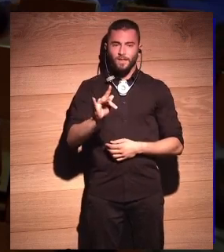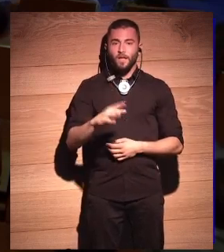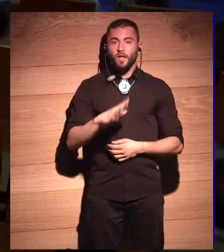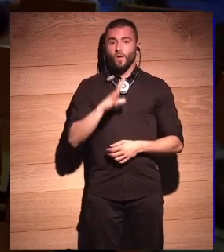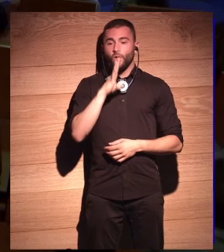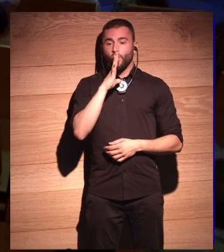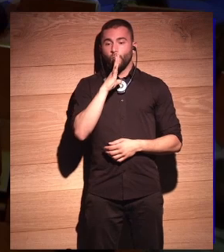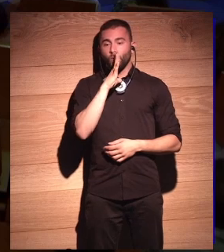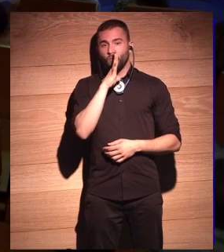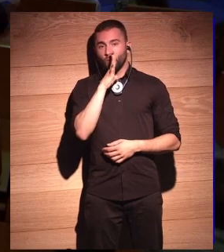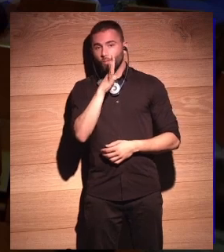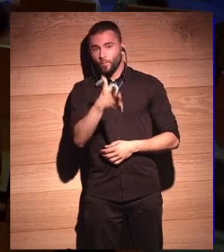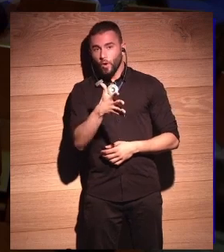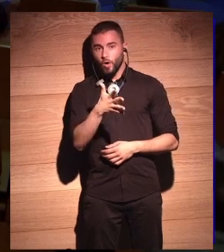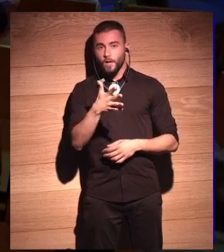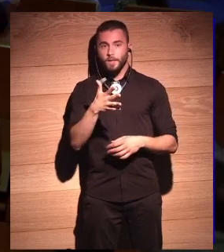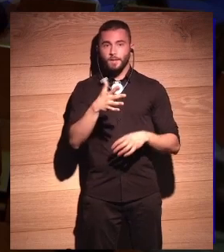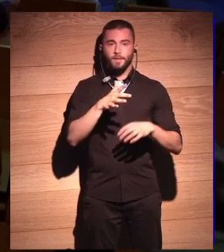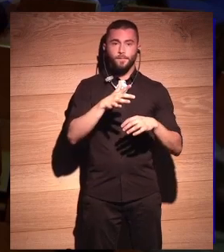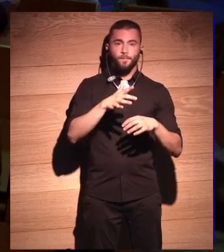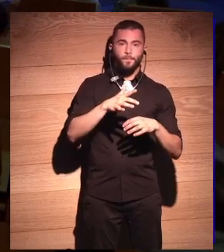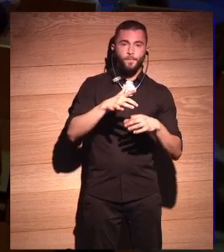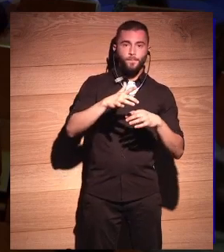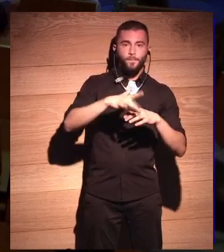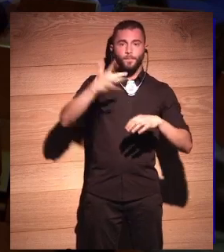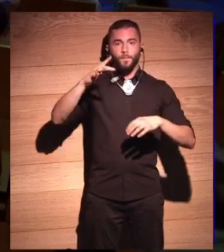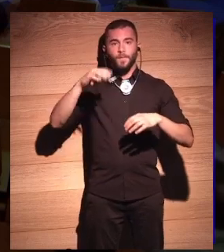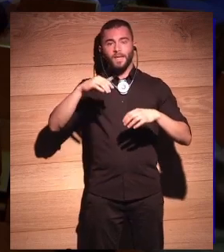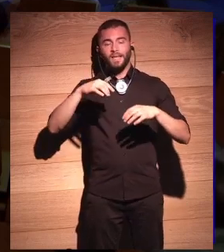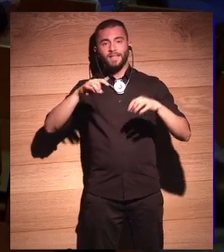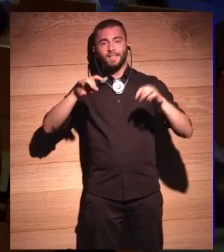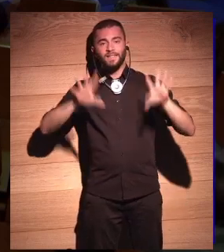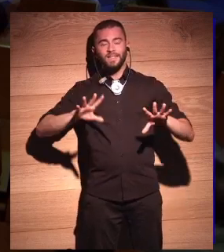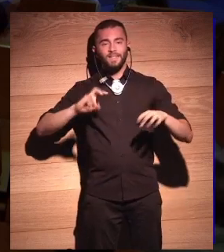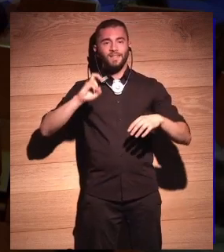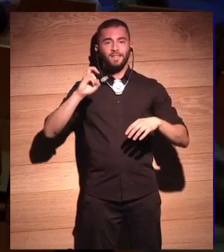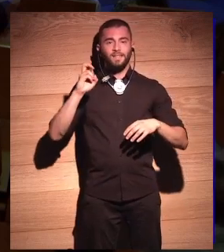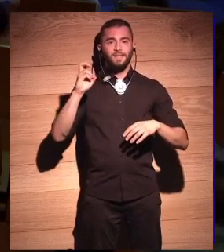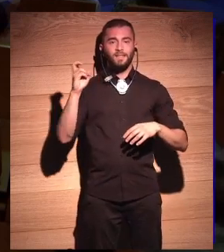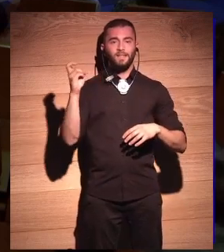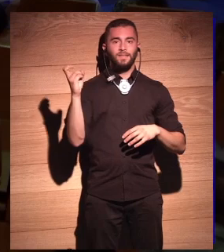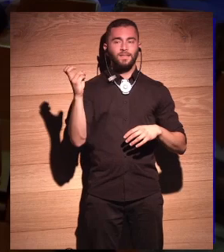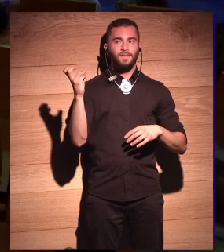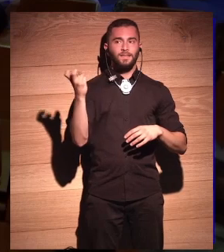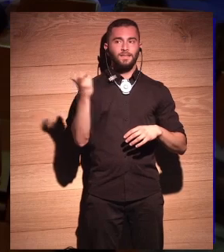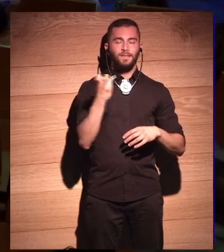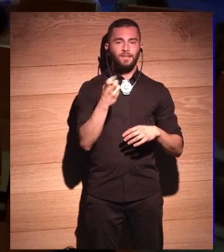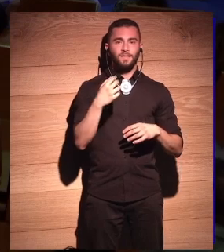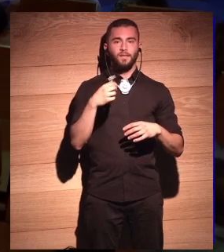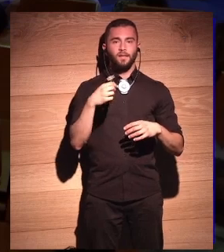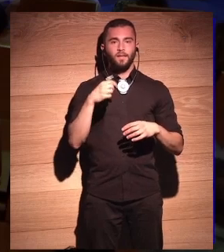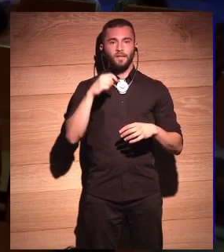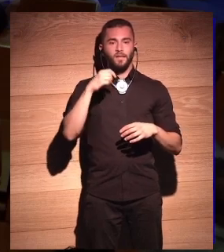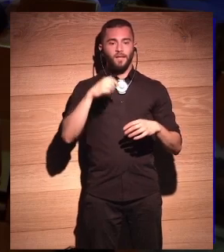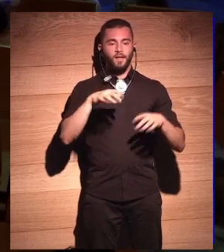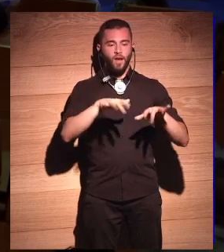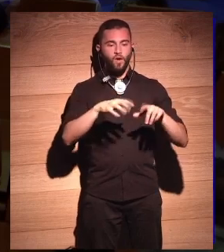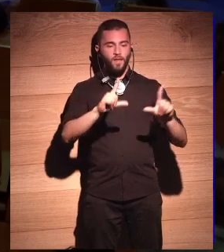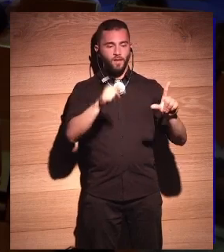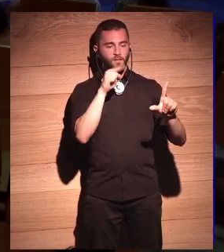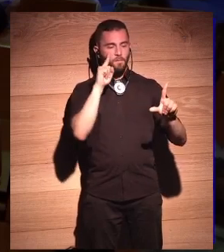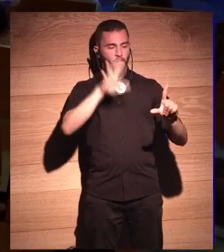sensitivities that you think are fine when you're sitting behind your desk are not the same when you're moving around on the stage. And also things